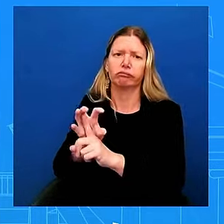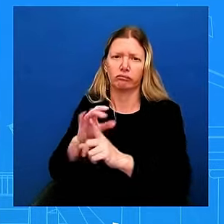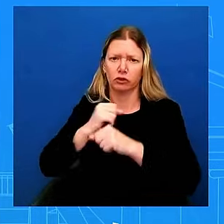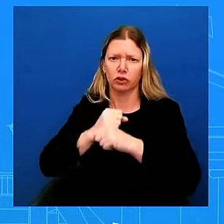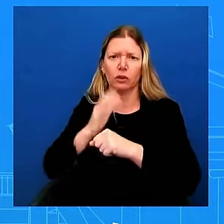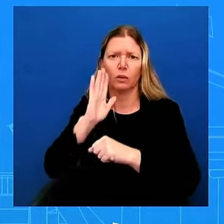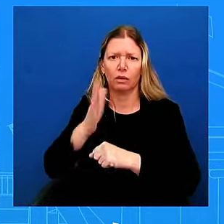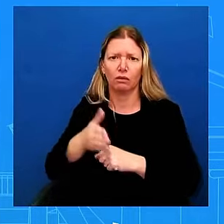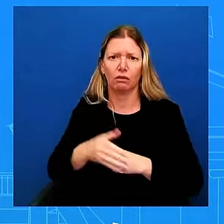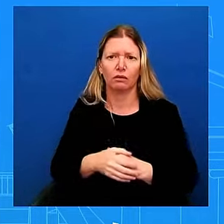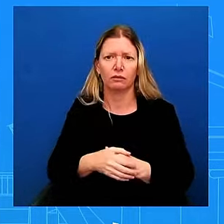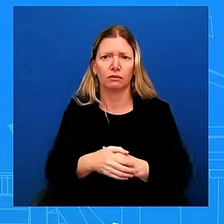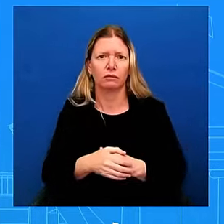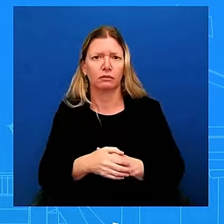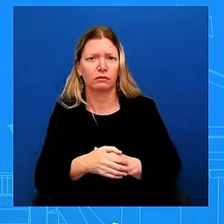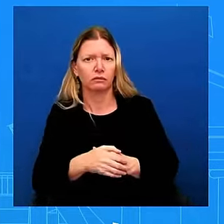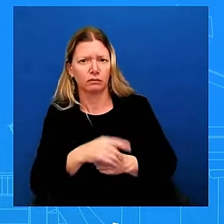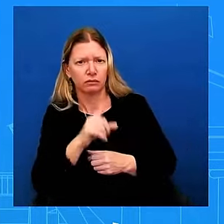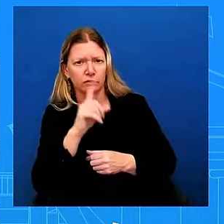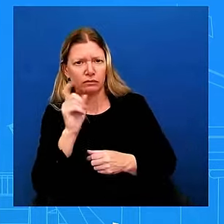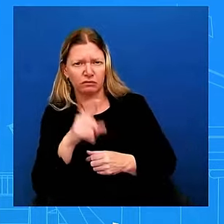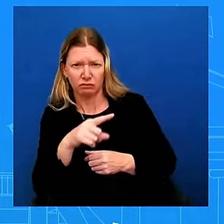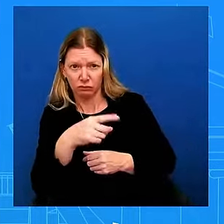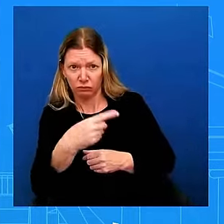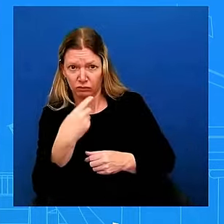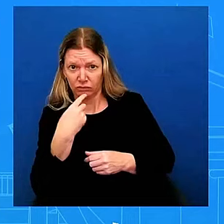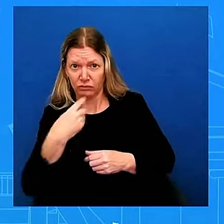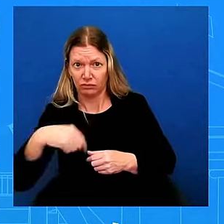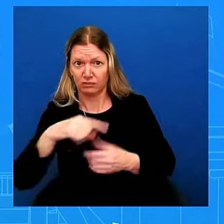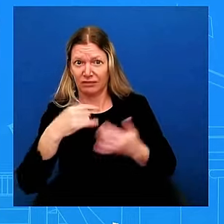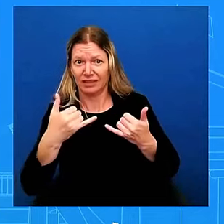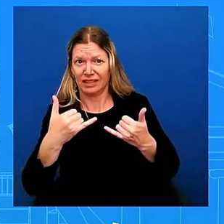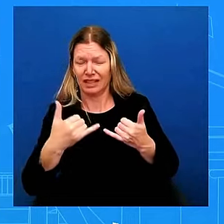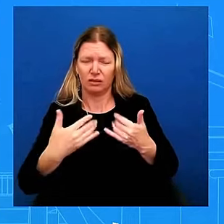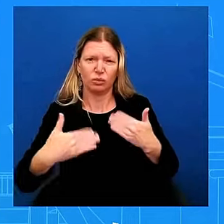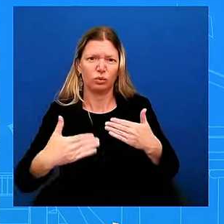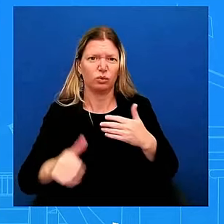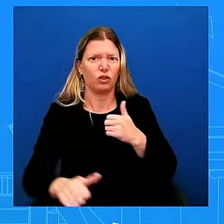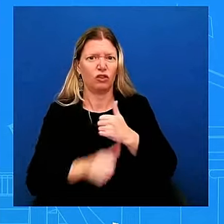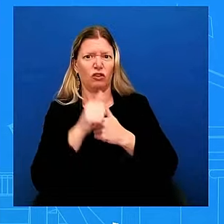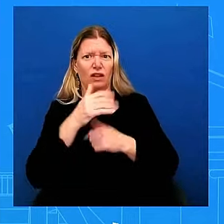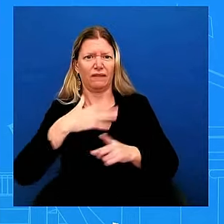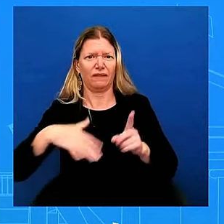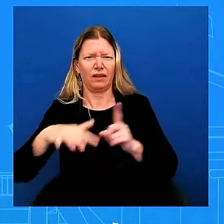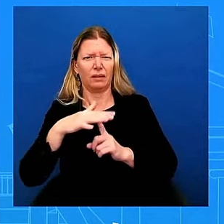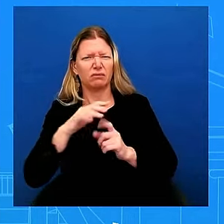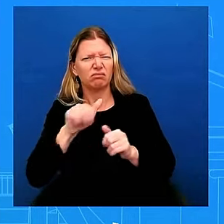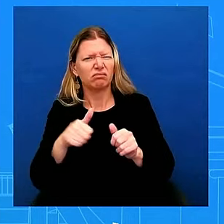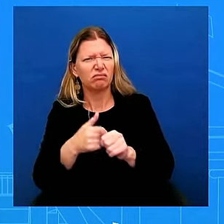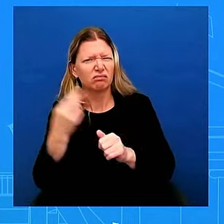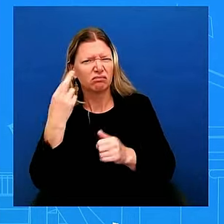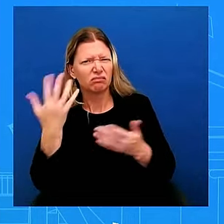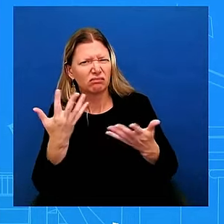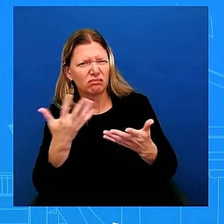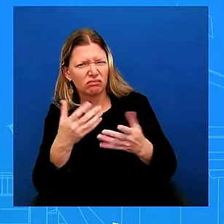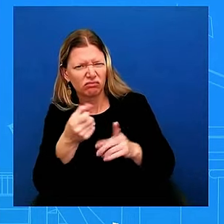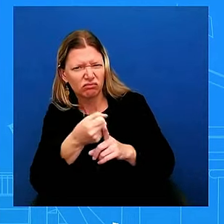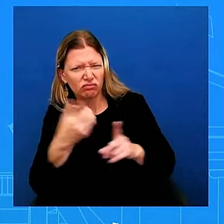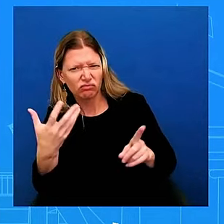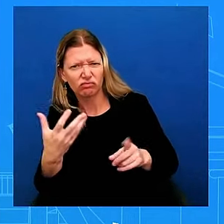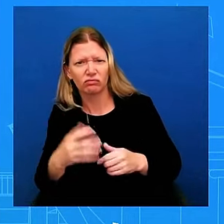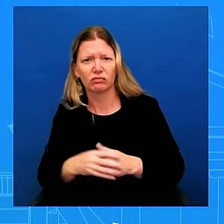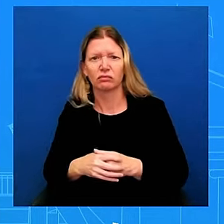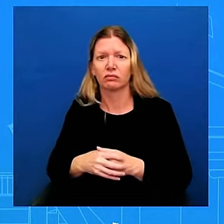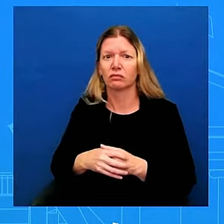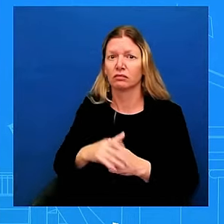environment, what's the underlying reason for that? What can you tell us more about that? So this is something that both Director Ray